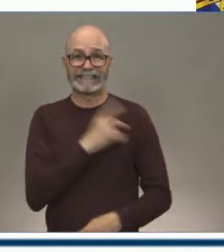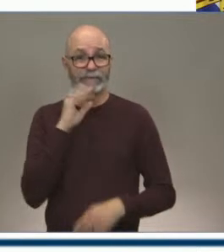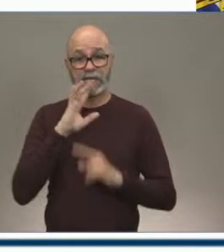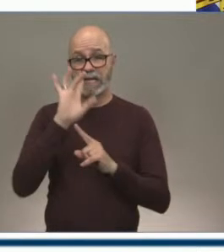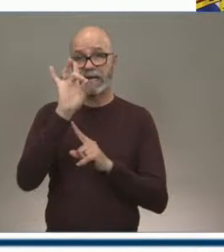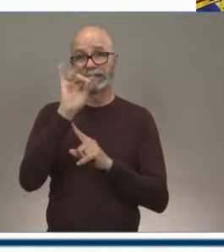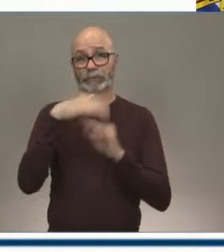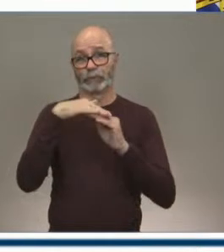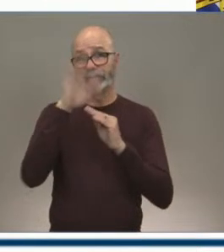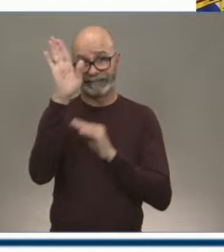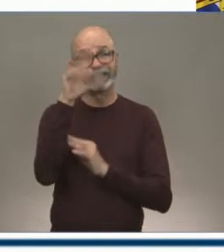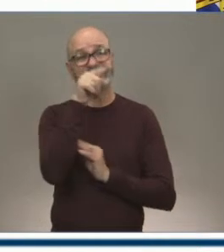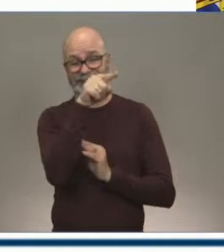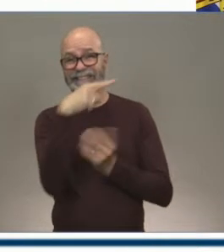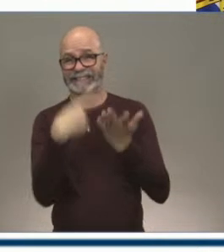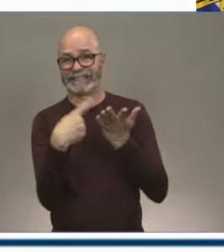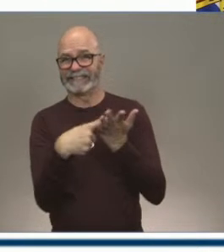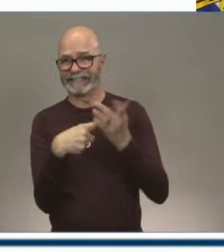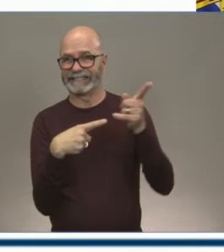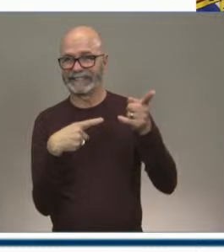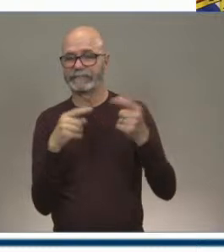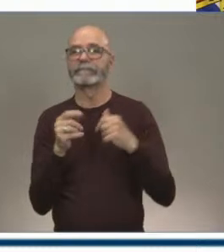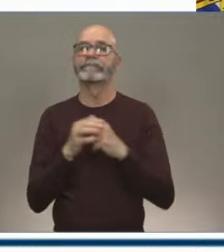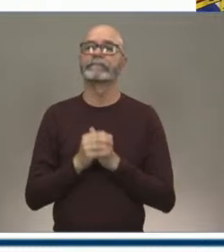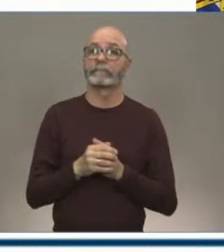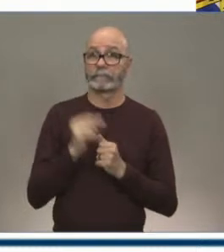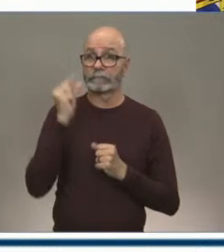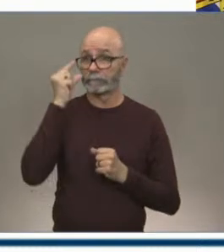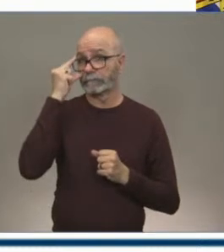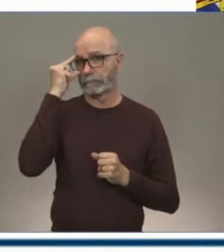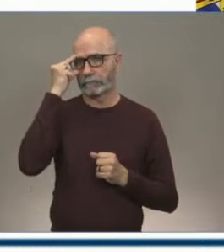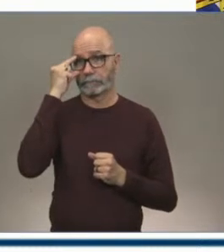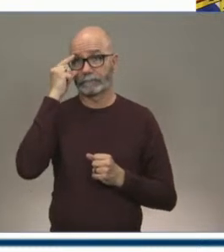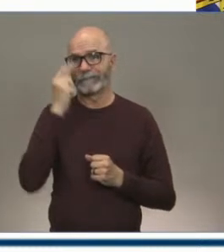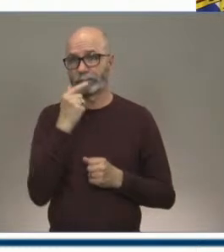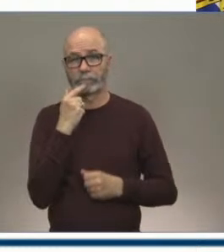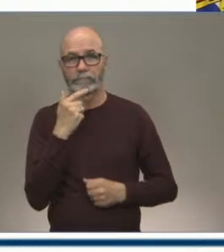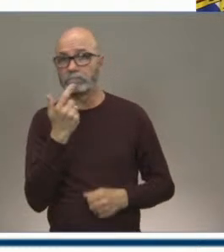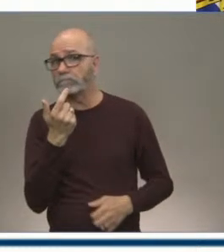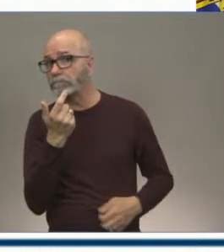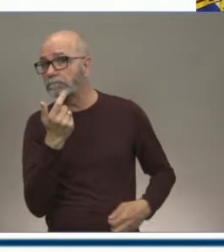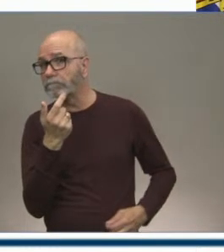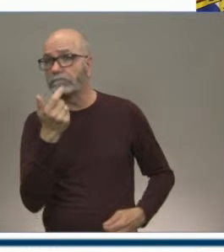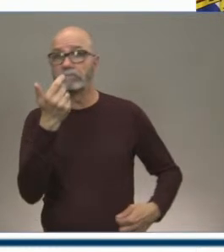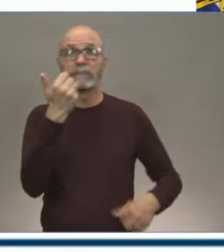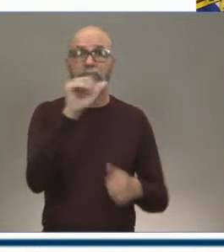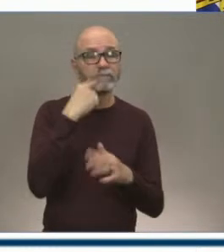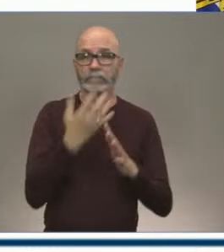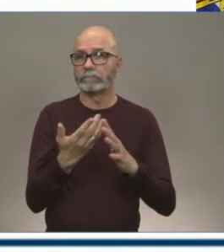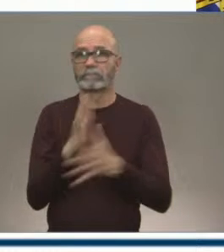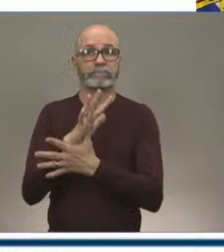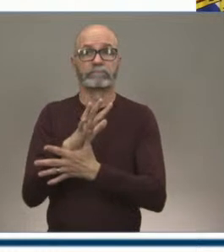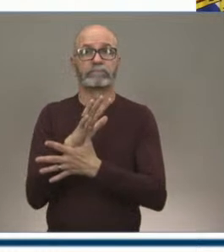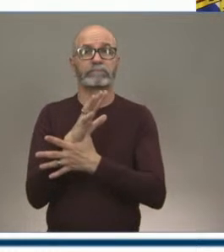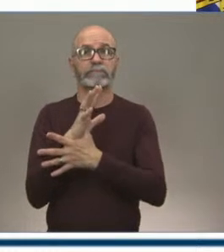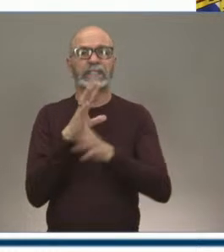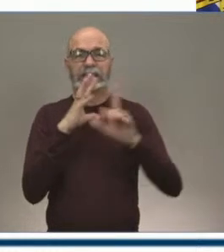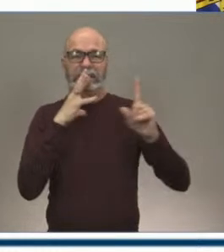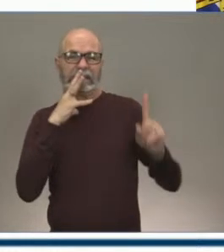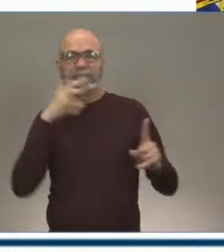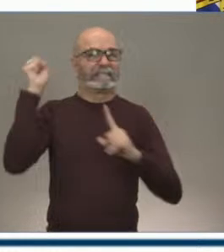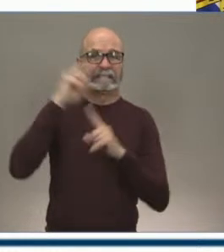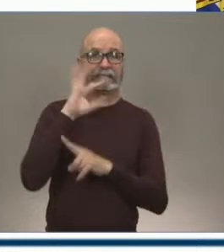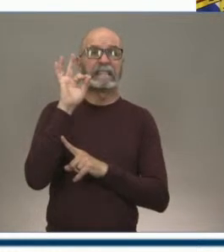any prioritization within that category? I'm just wondering, are you going to start with the oldest, like 95